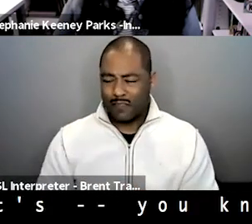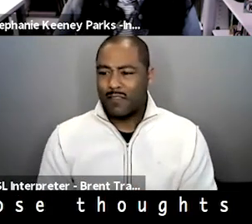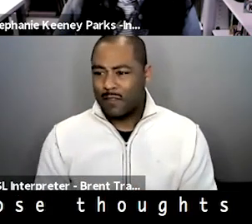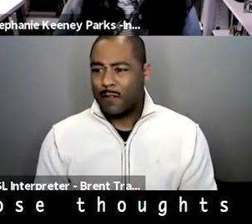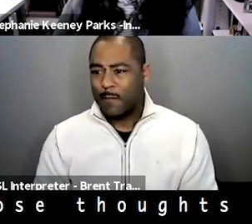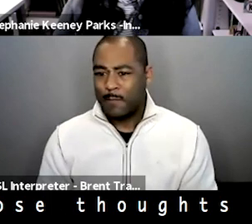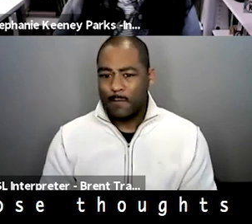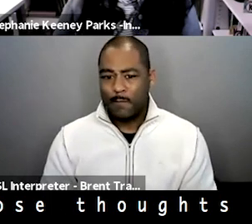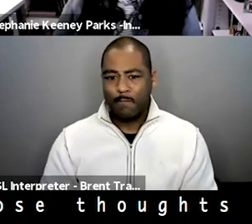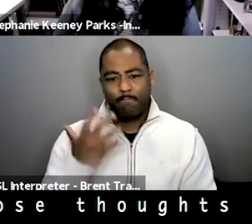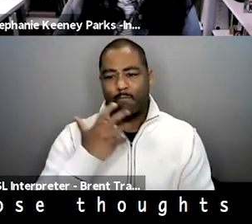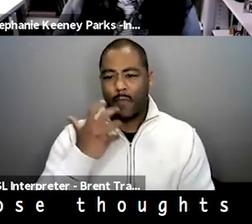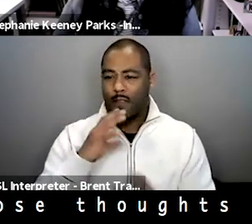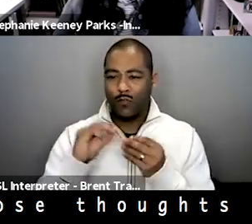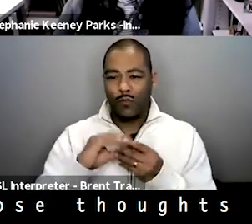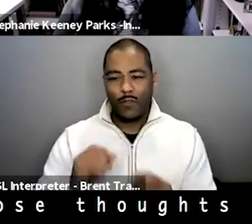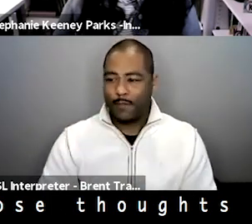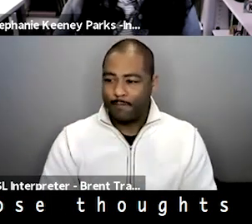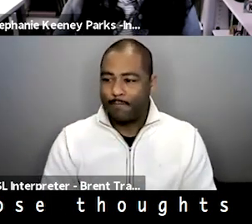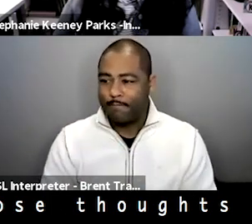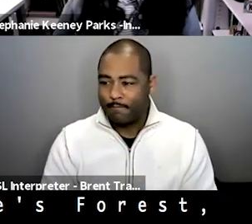It's an amazing story.